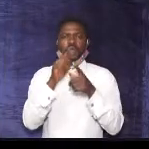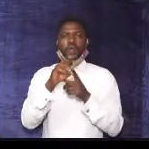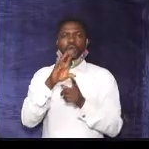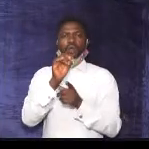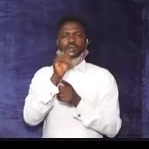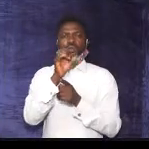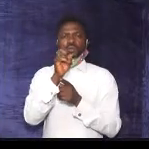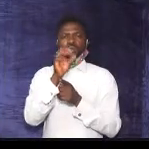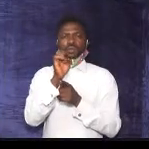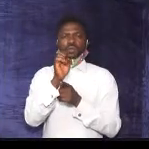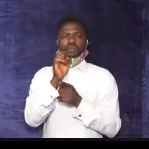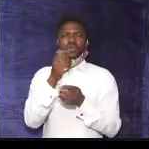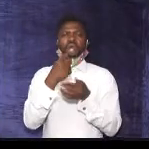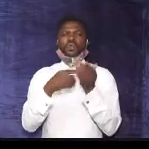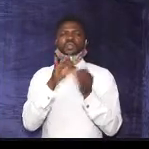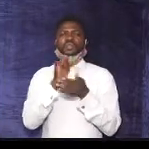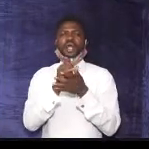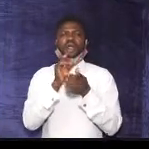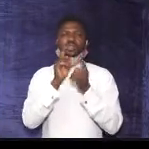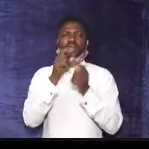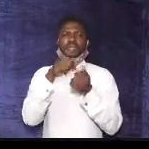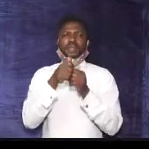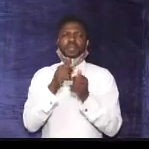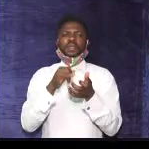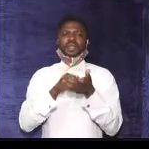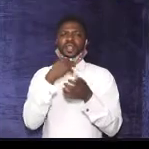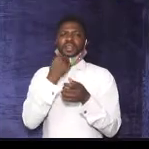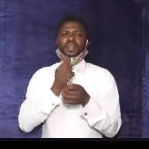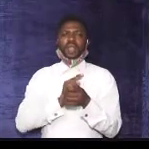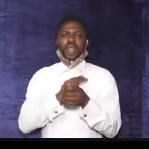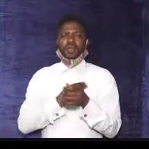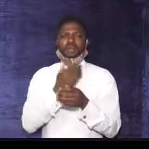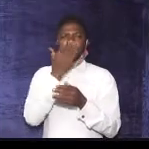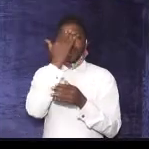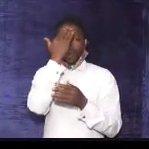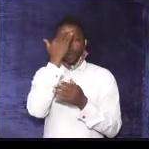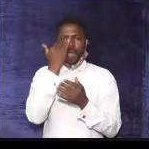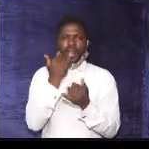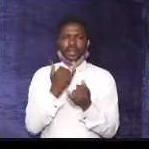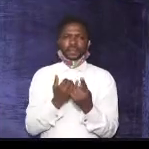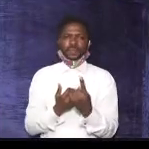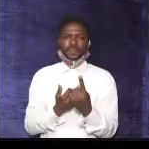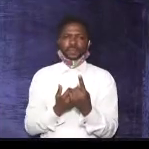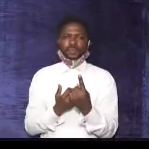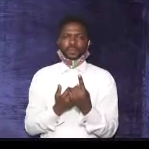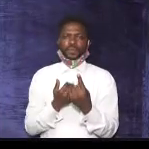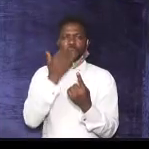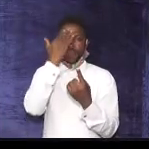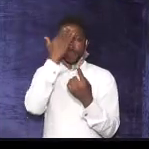or cause. What is that talking about? It tells us why